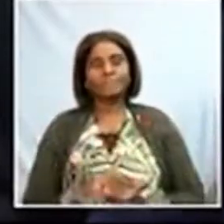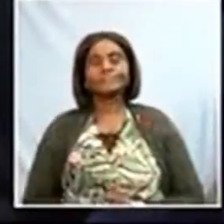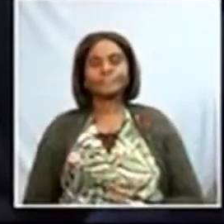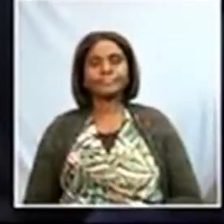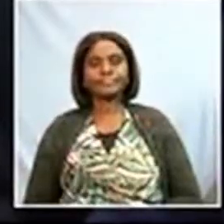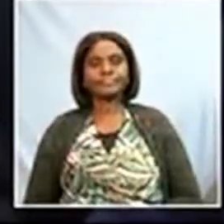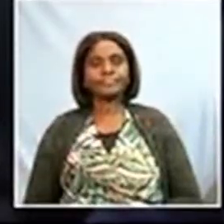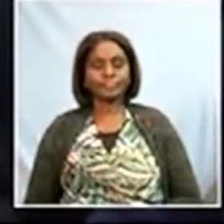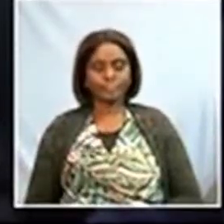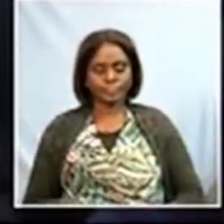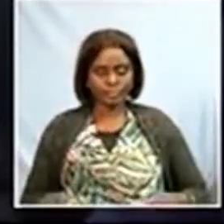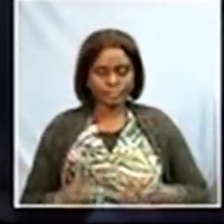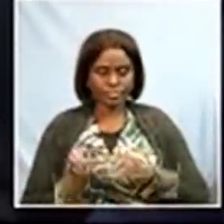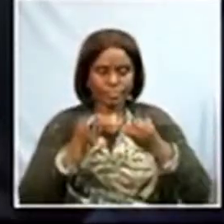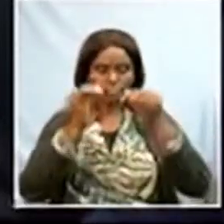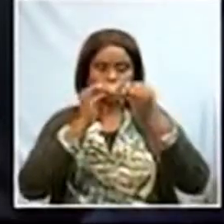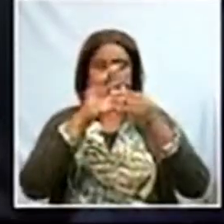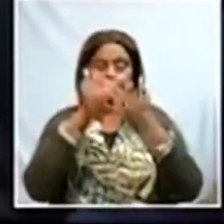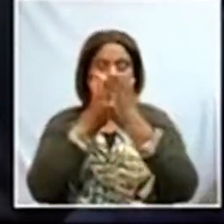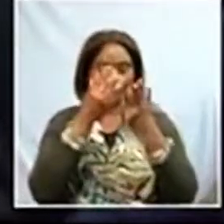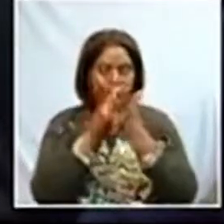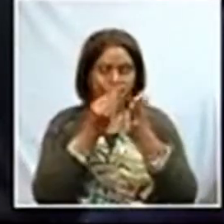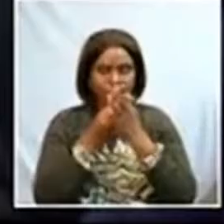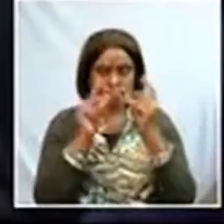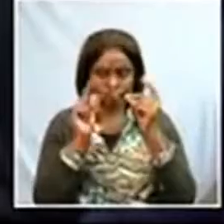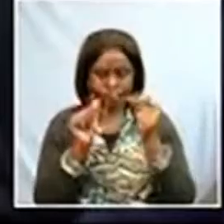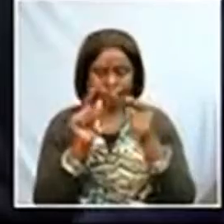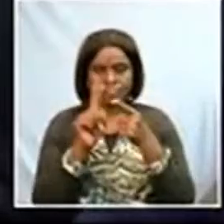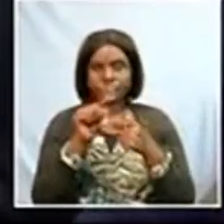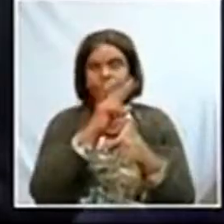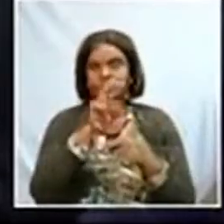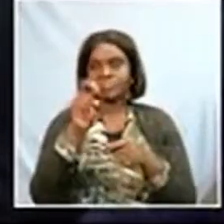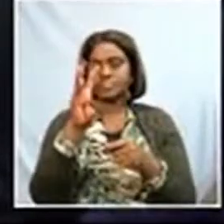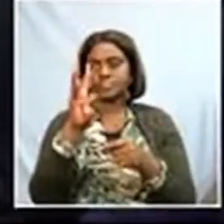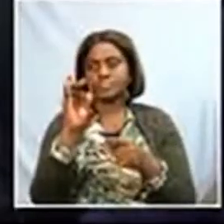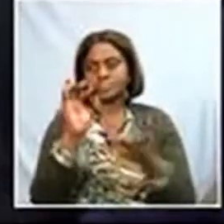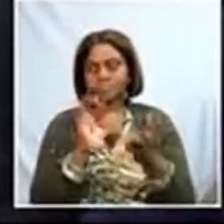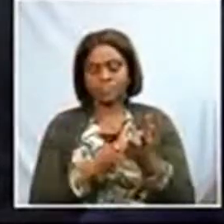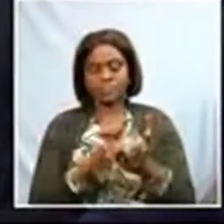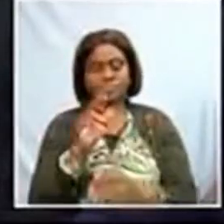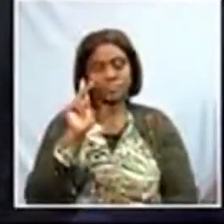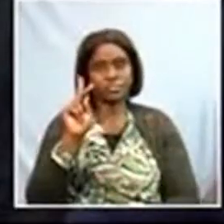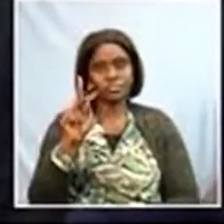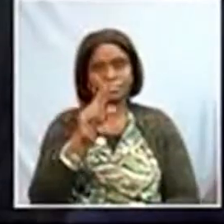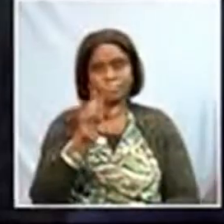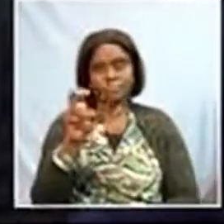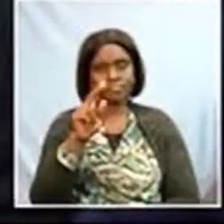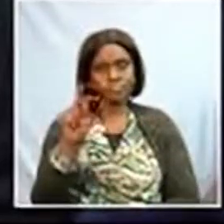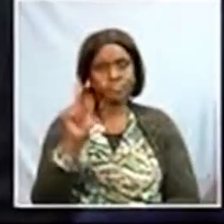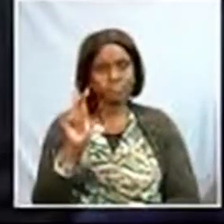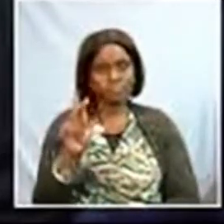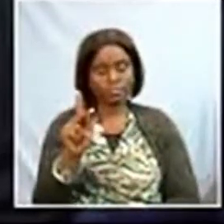you add all these claims, it was supposed to come to 249,000 kwacha,